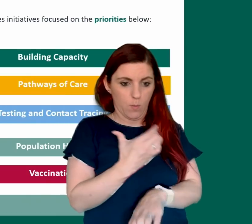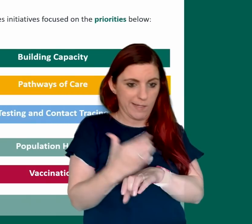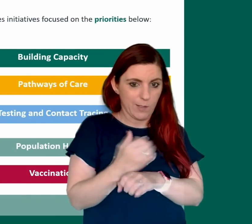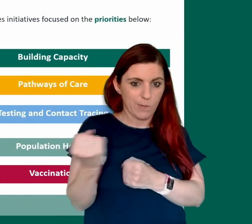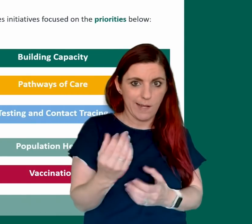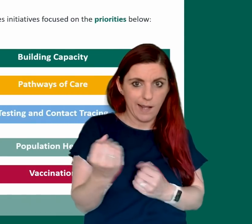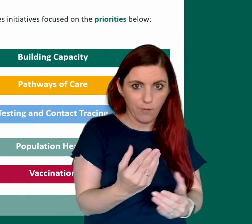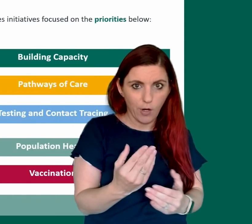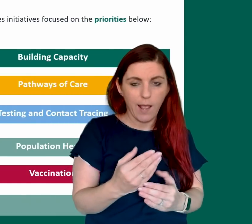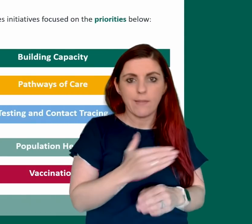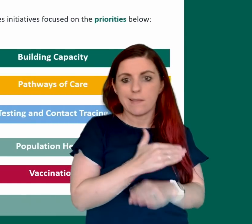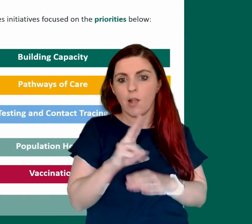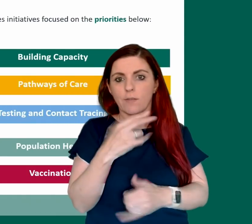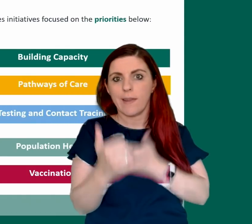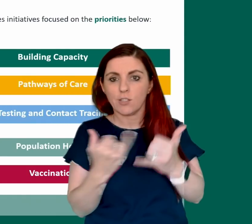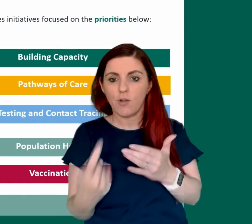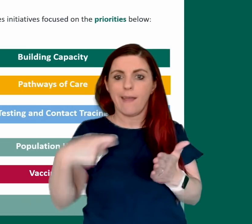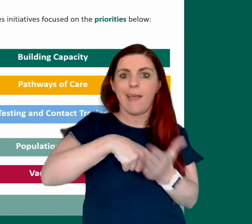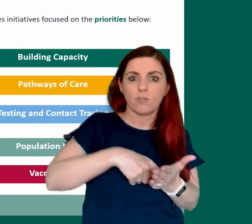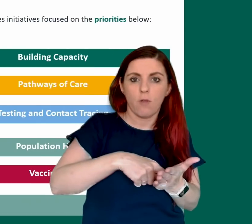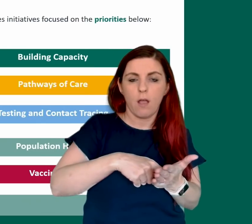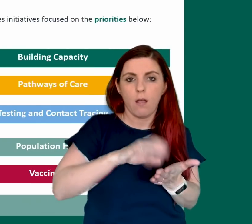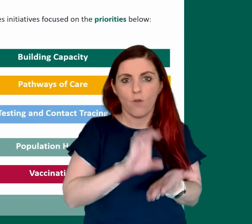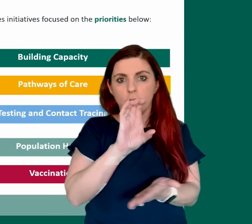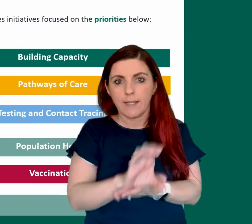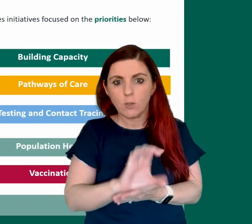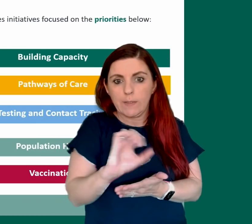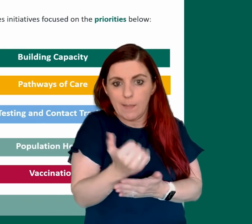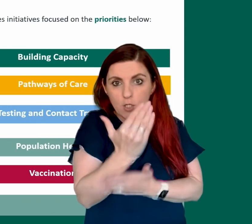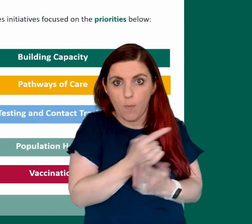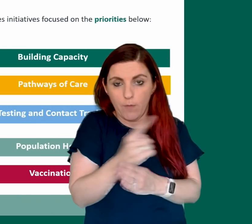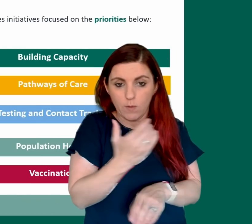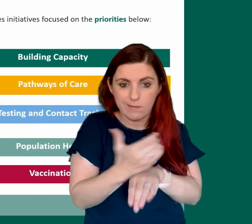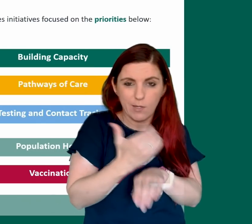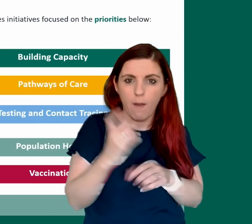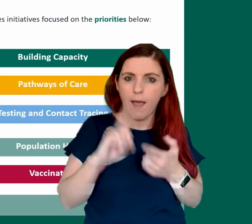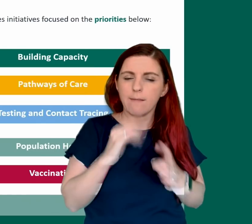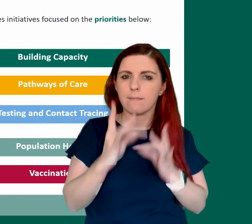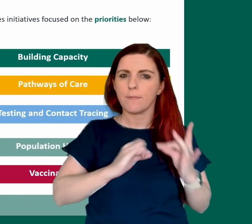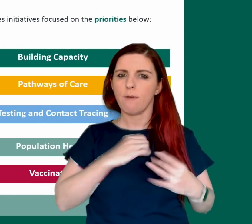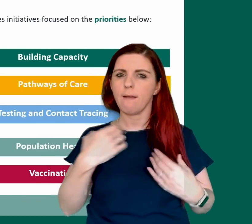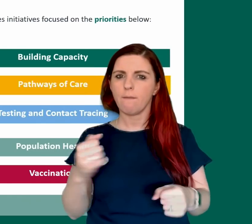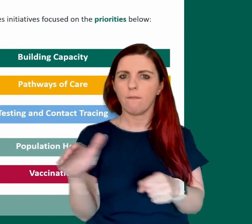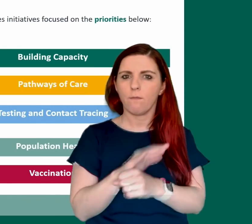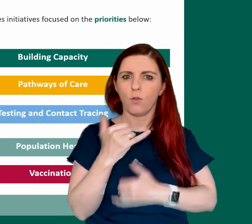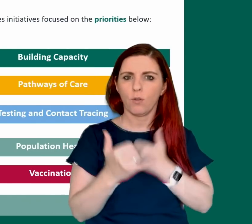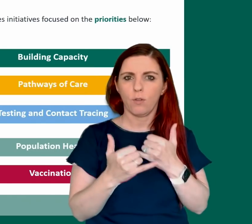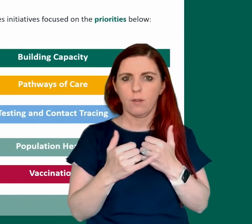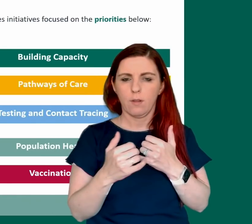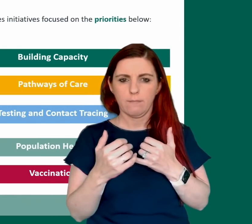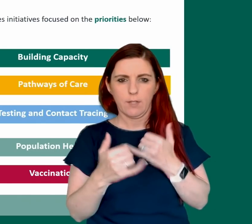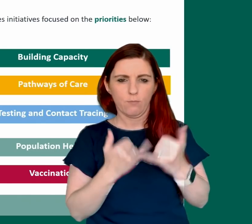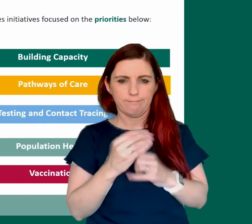In Q1 of next year, there's an additional allocation to keep a number of those going, also to ensure that we have full year costs. So we're also now